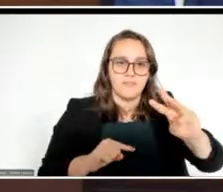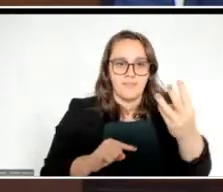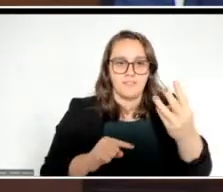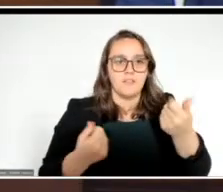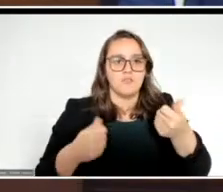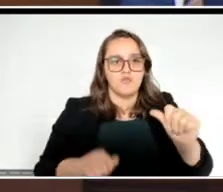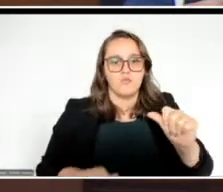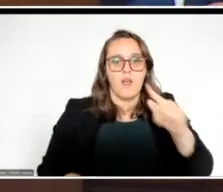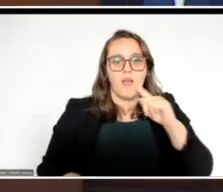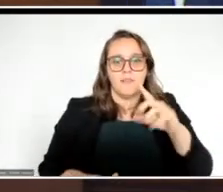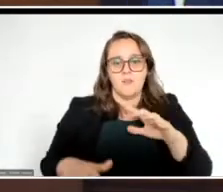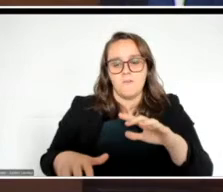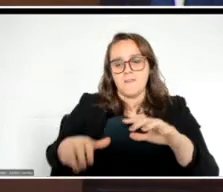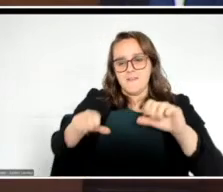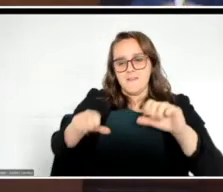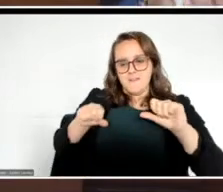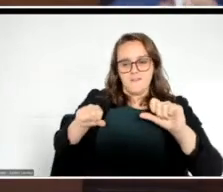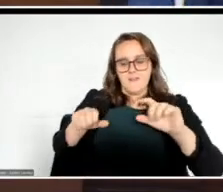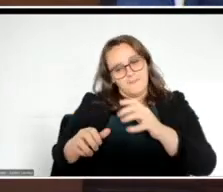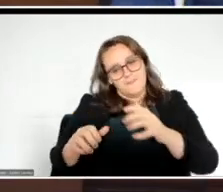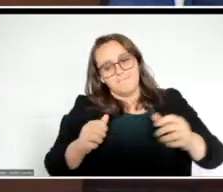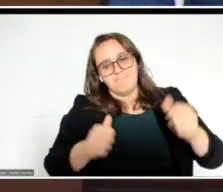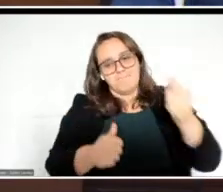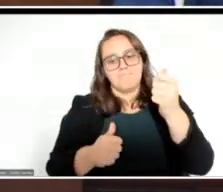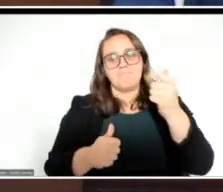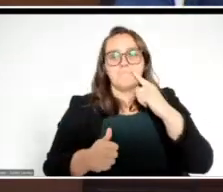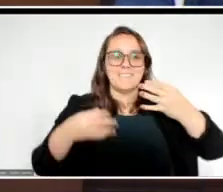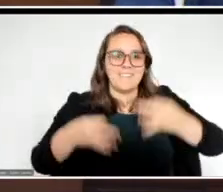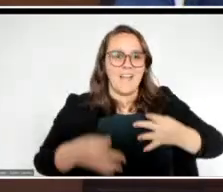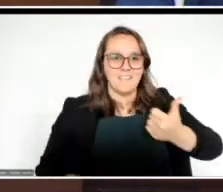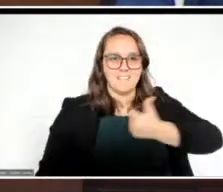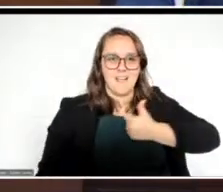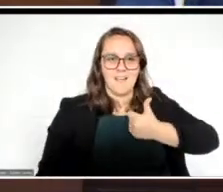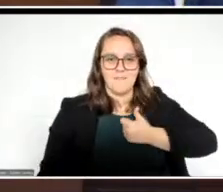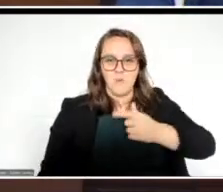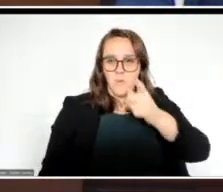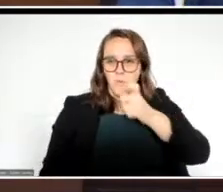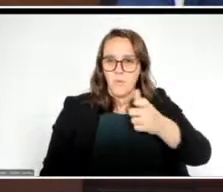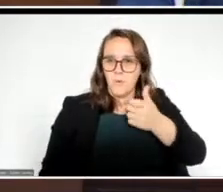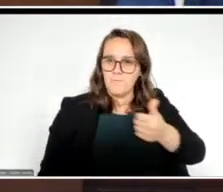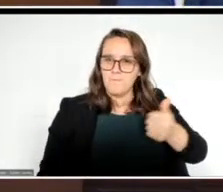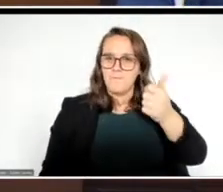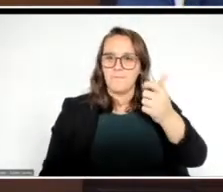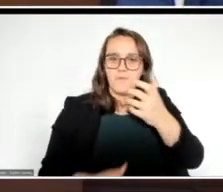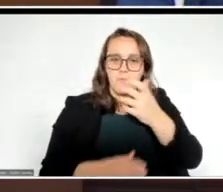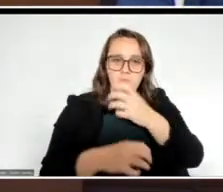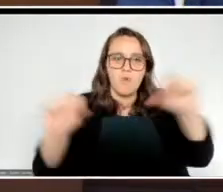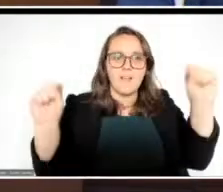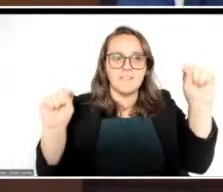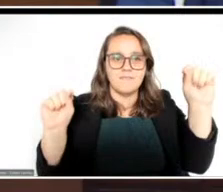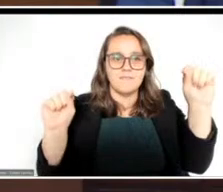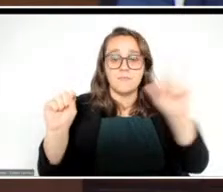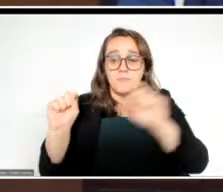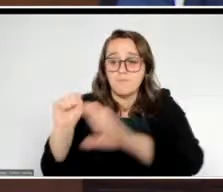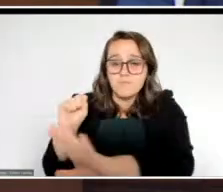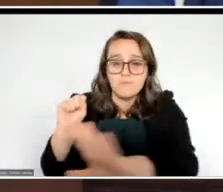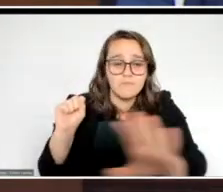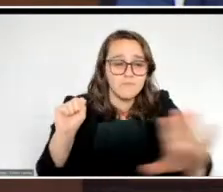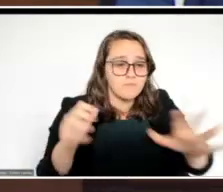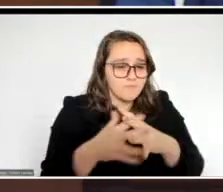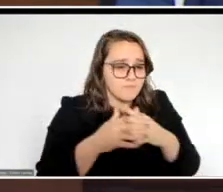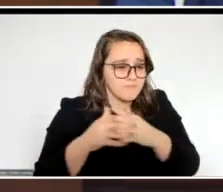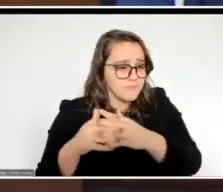people in choosing their president and replace the will of the voters with his will to remain in